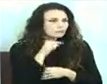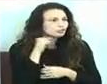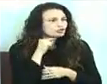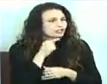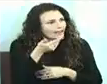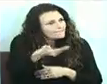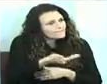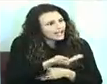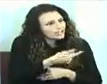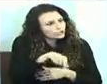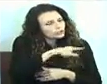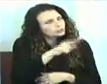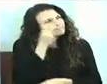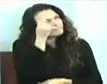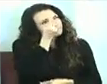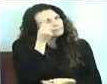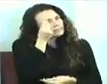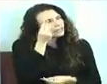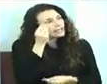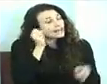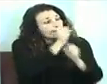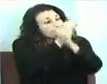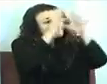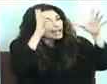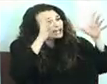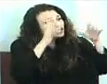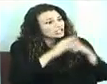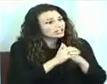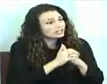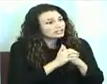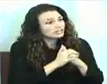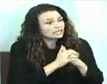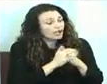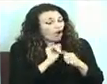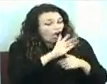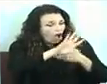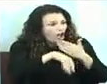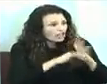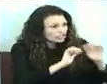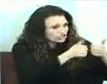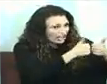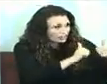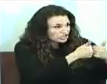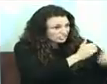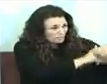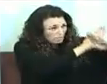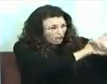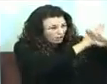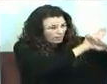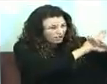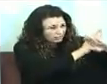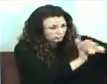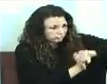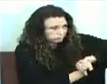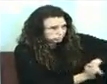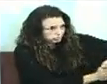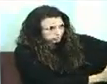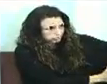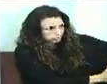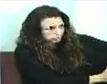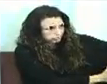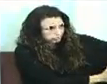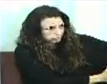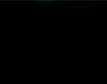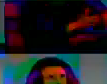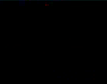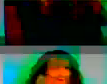be to set aside those things that would be roadblocks and barriers from all that you have to